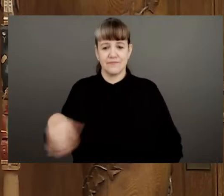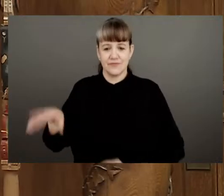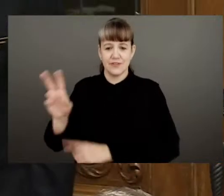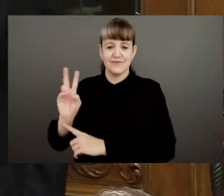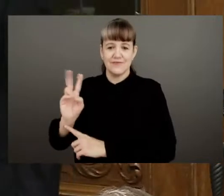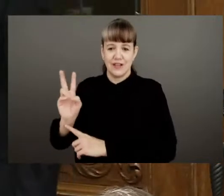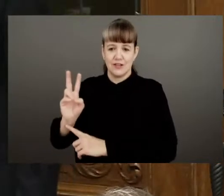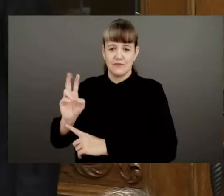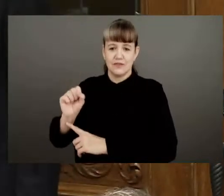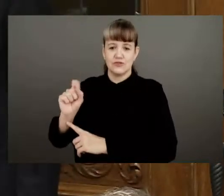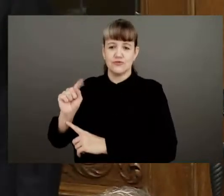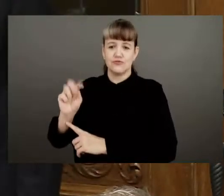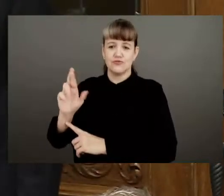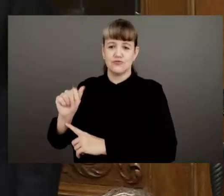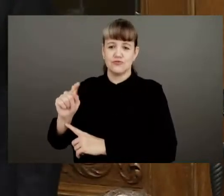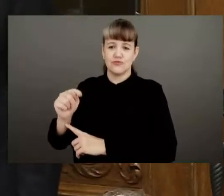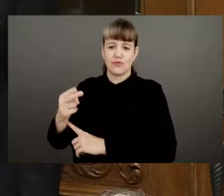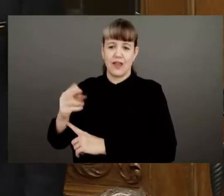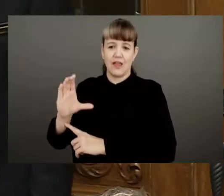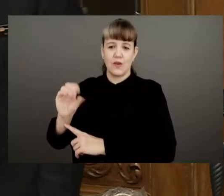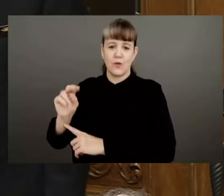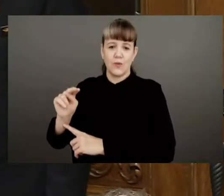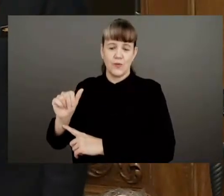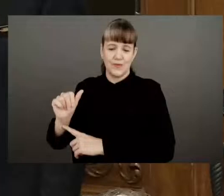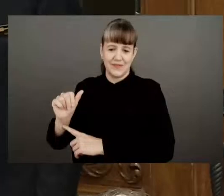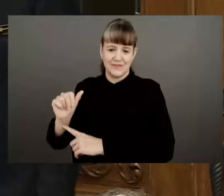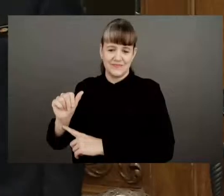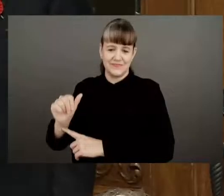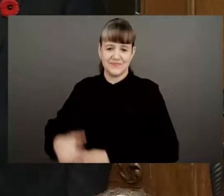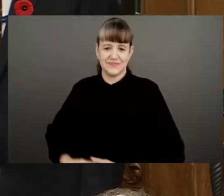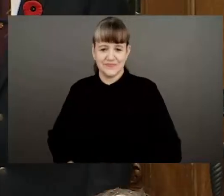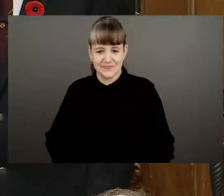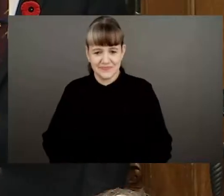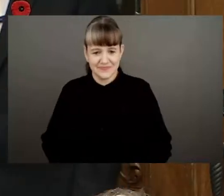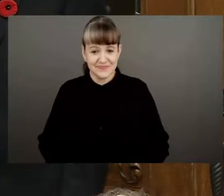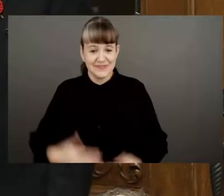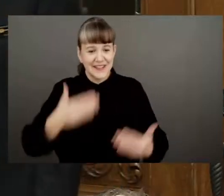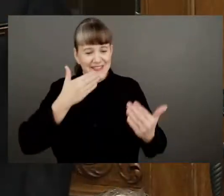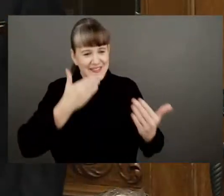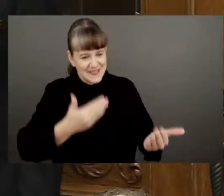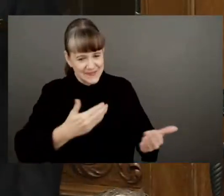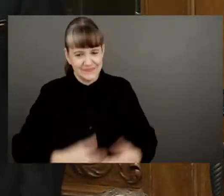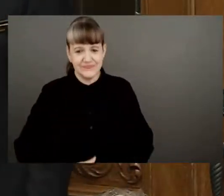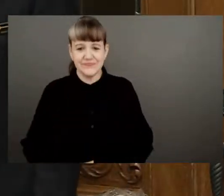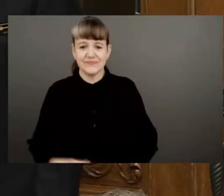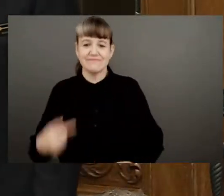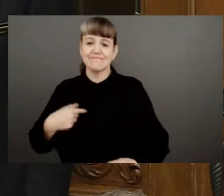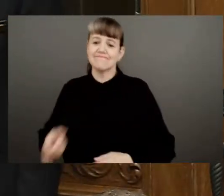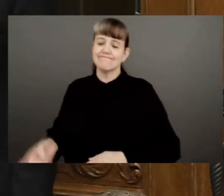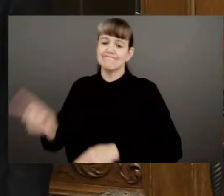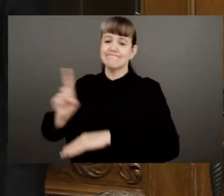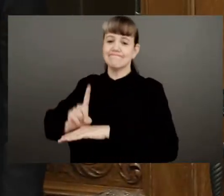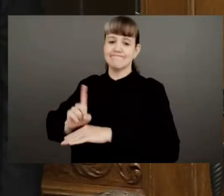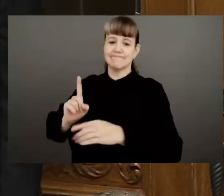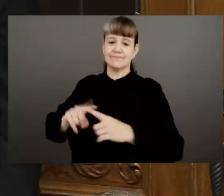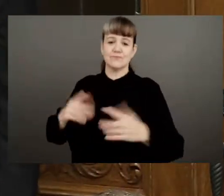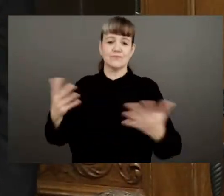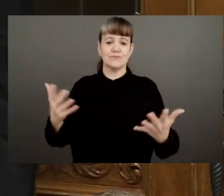Thank you, Mr. Speaker. I rise today to celebrate the incredible organizations in